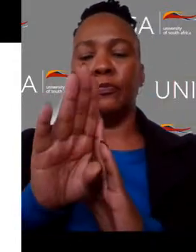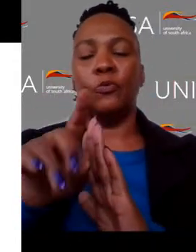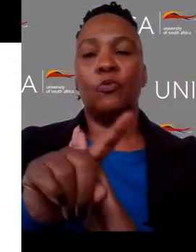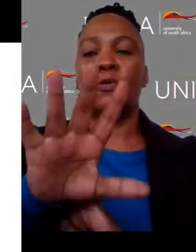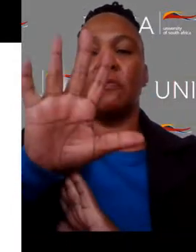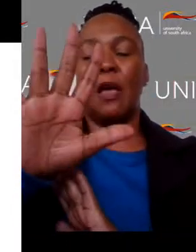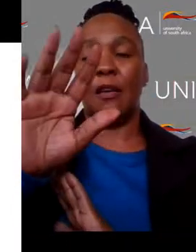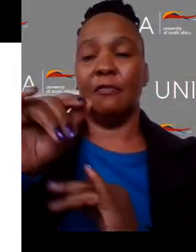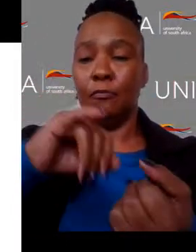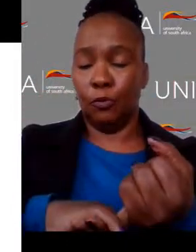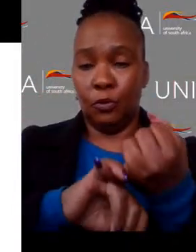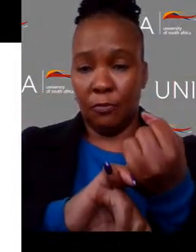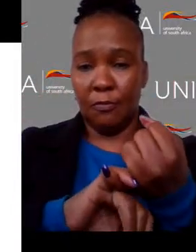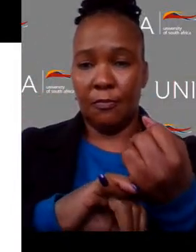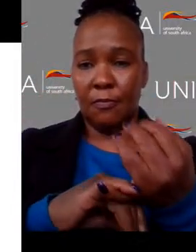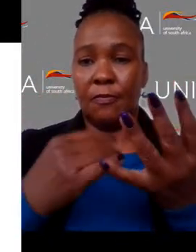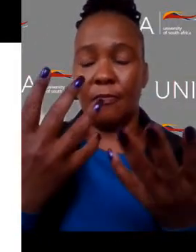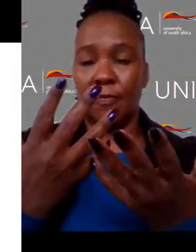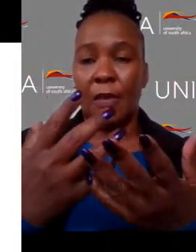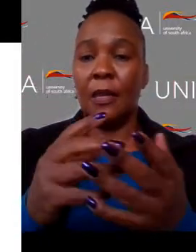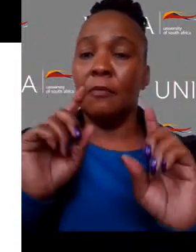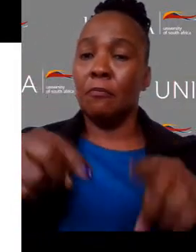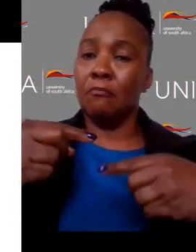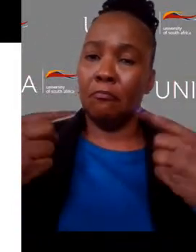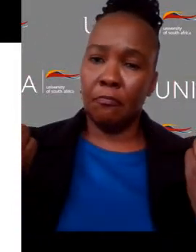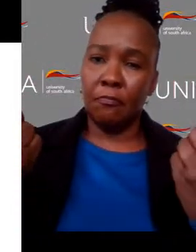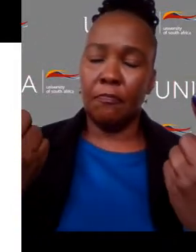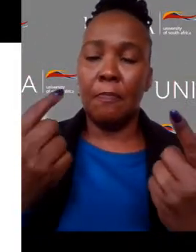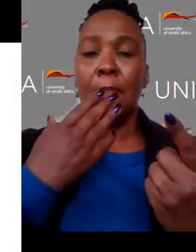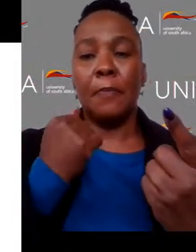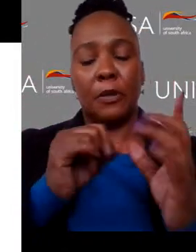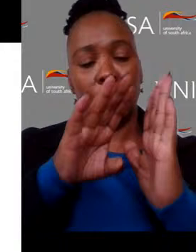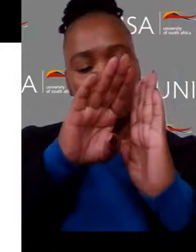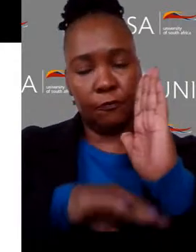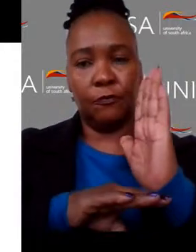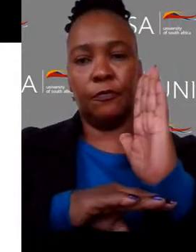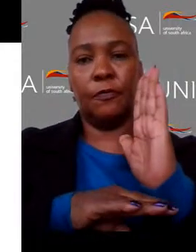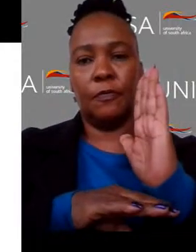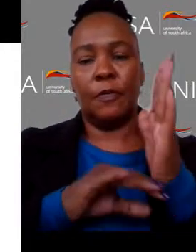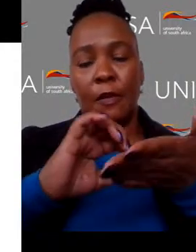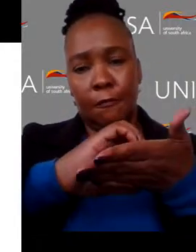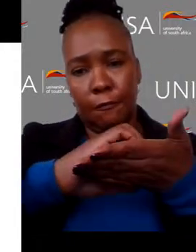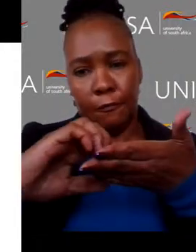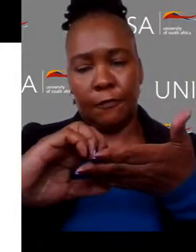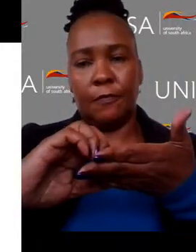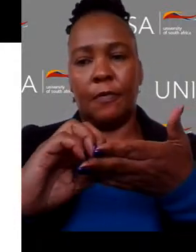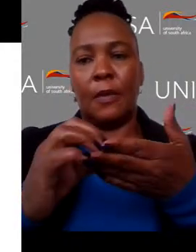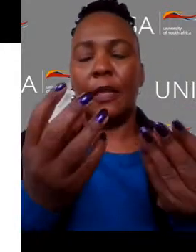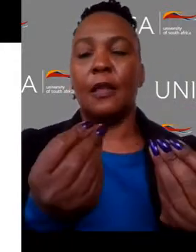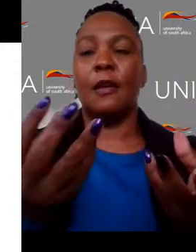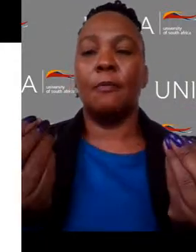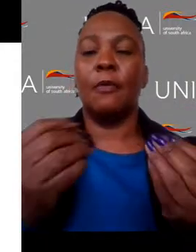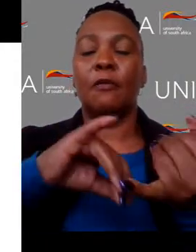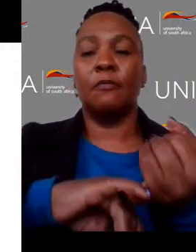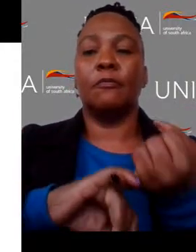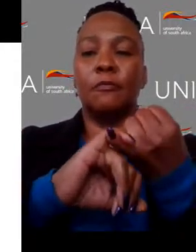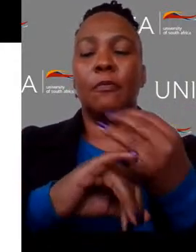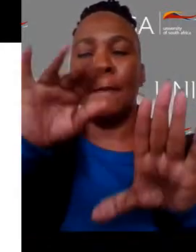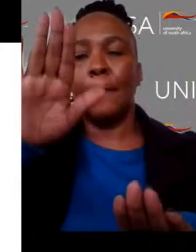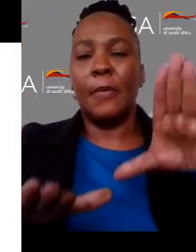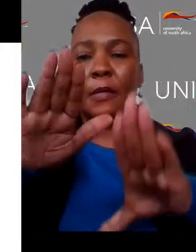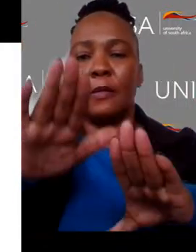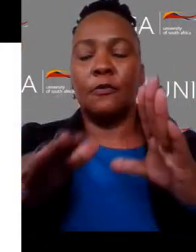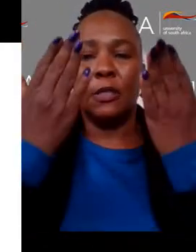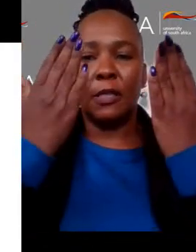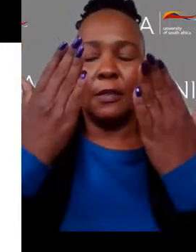modules? If not, please reduce the number of modules. Balance your studies, your work, and your